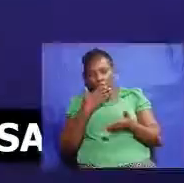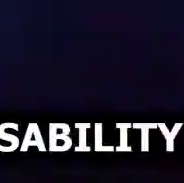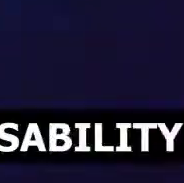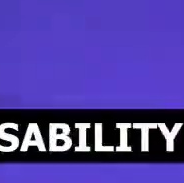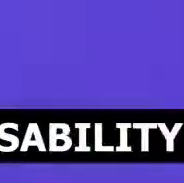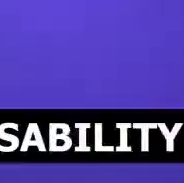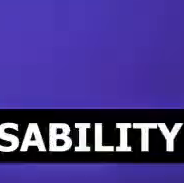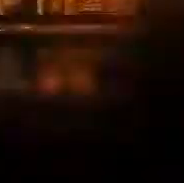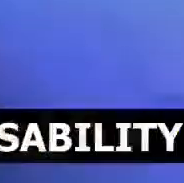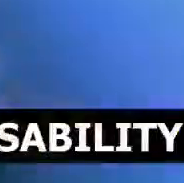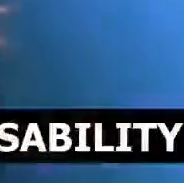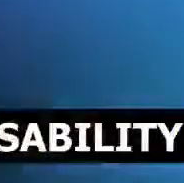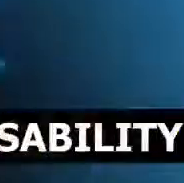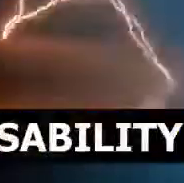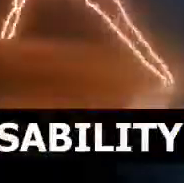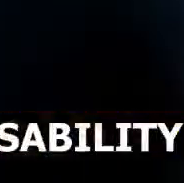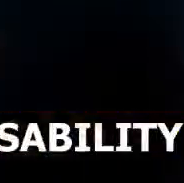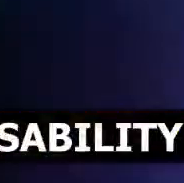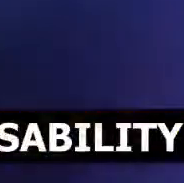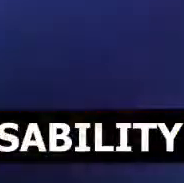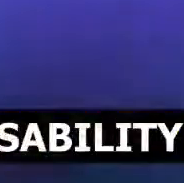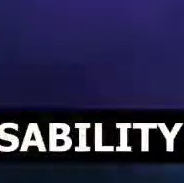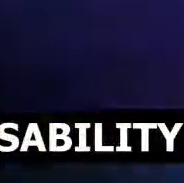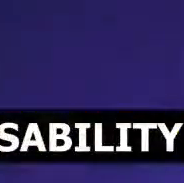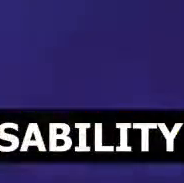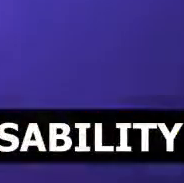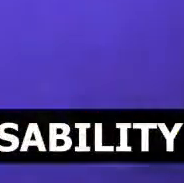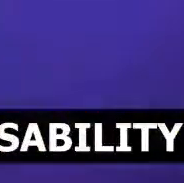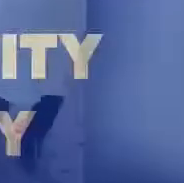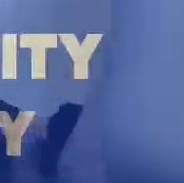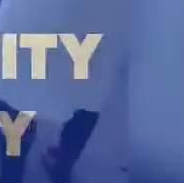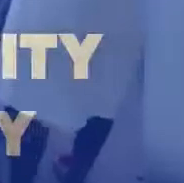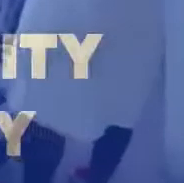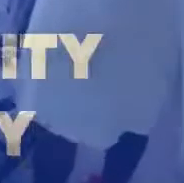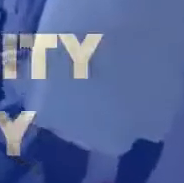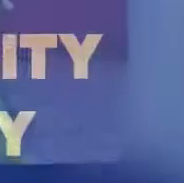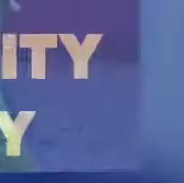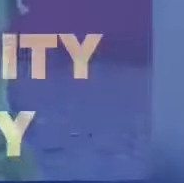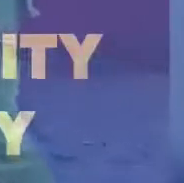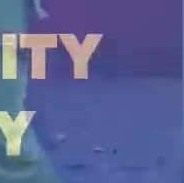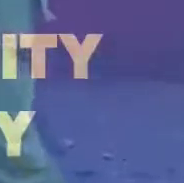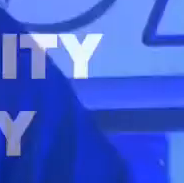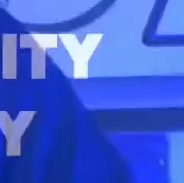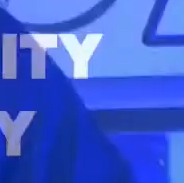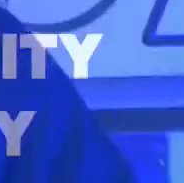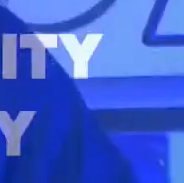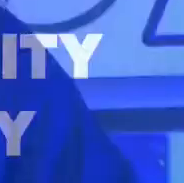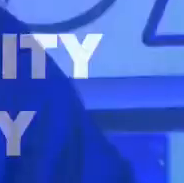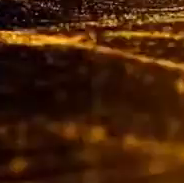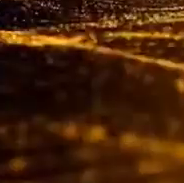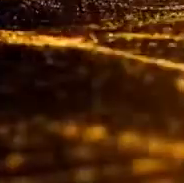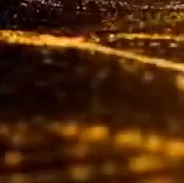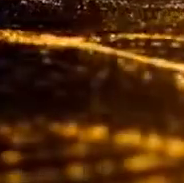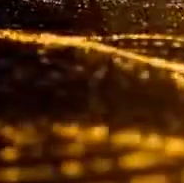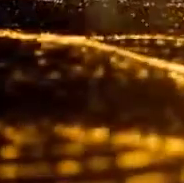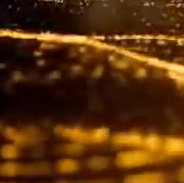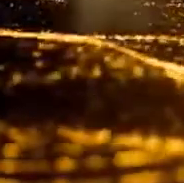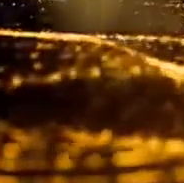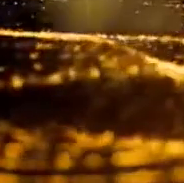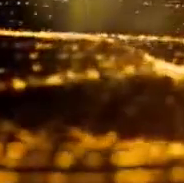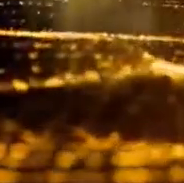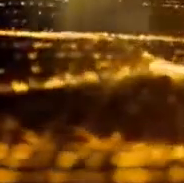doing. H4P, celebrating 10 years of bringing dignity to disability. Hooray!